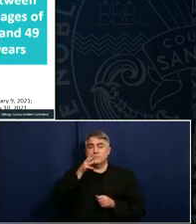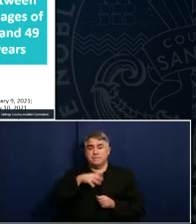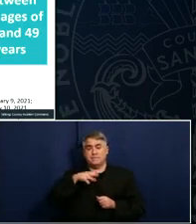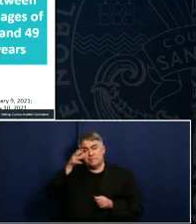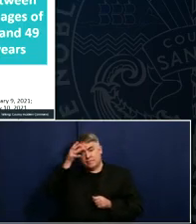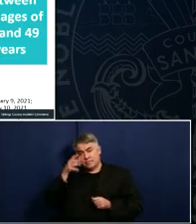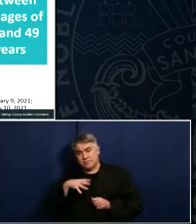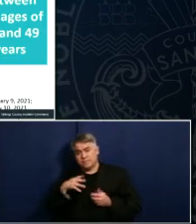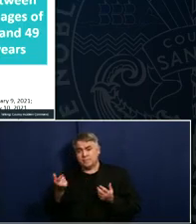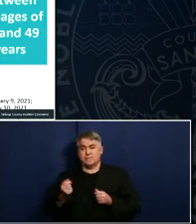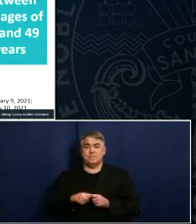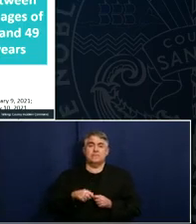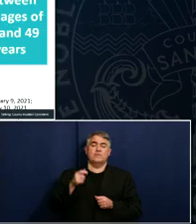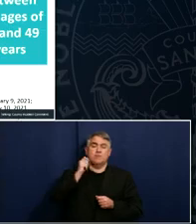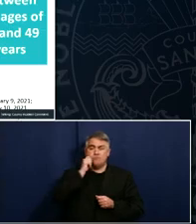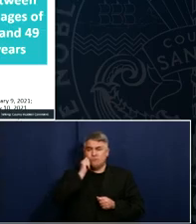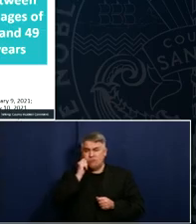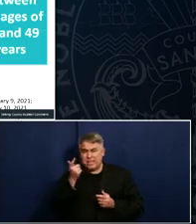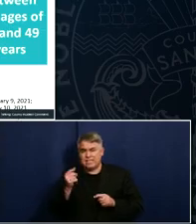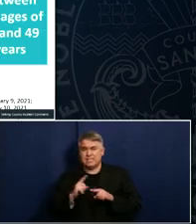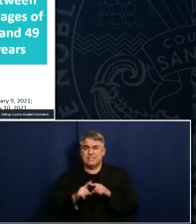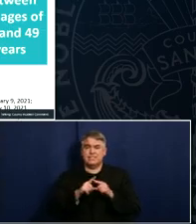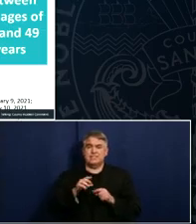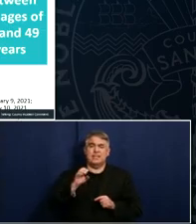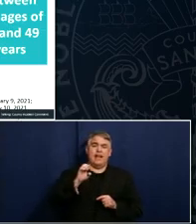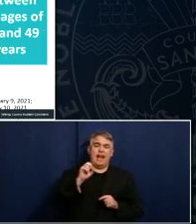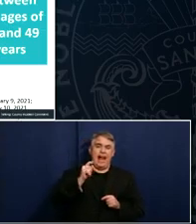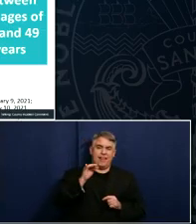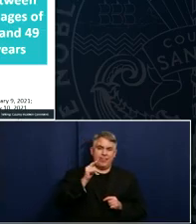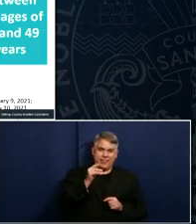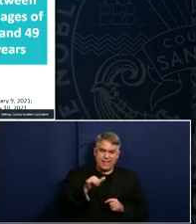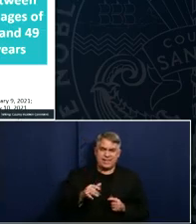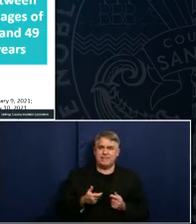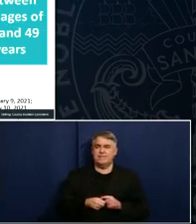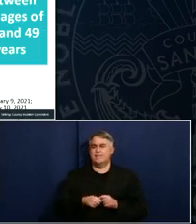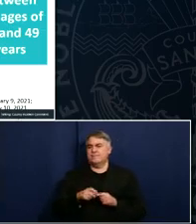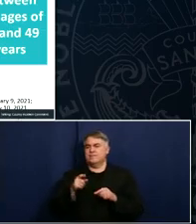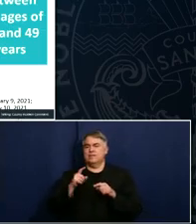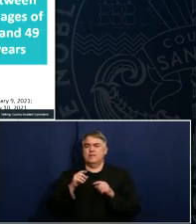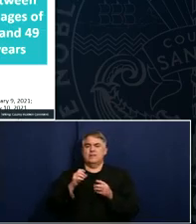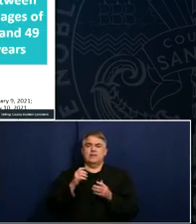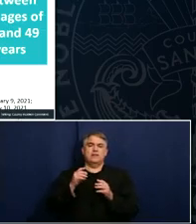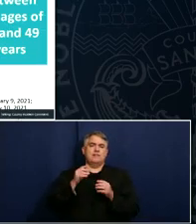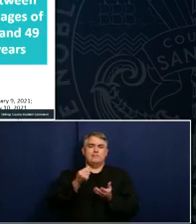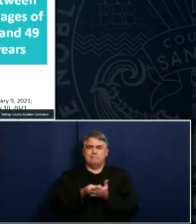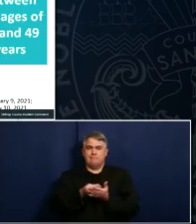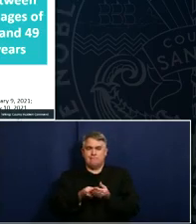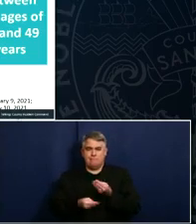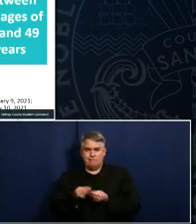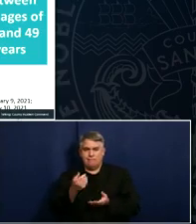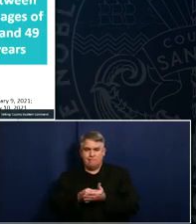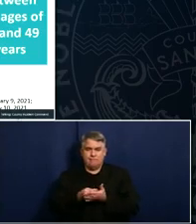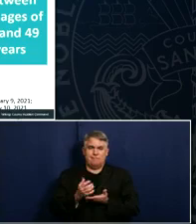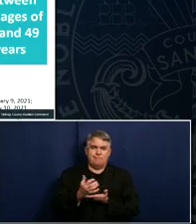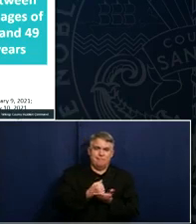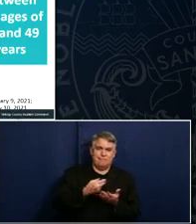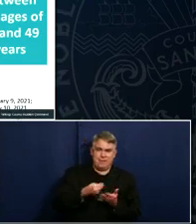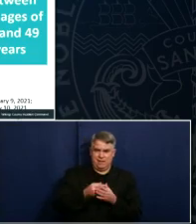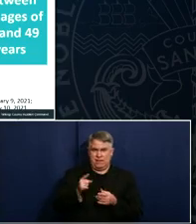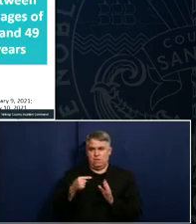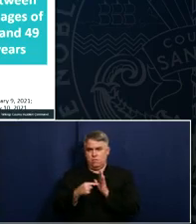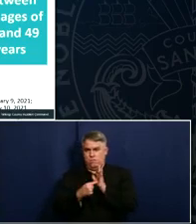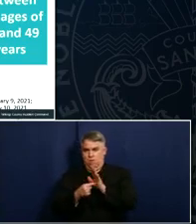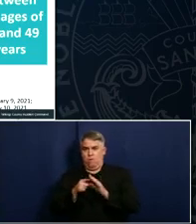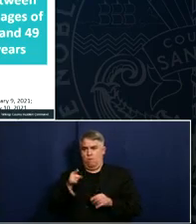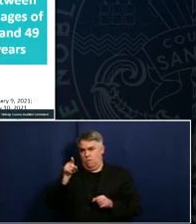where possible, socioeconomic status. We have 4 of those, and our data can be found on